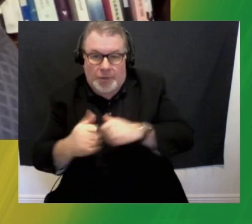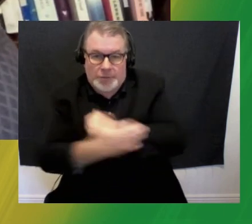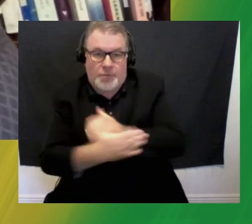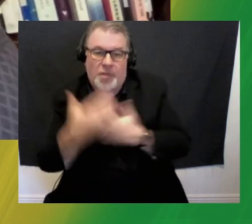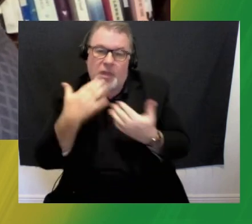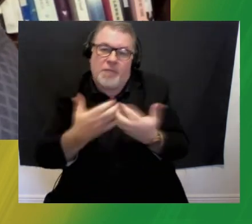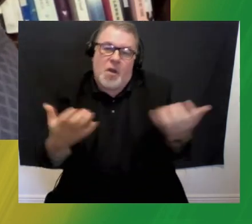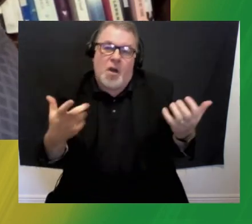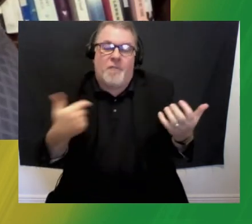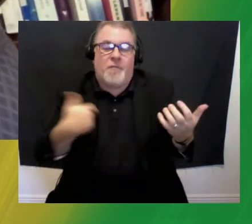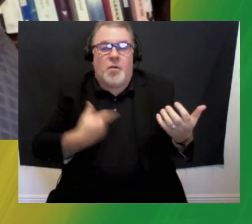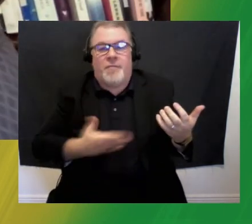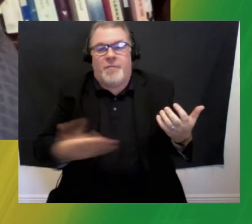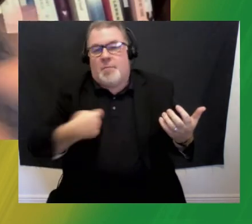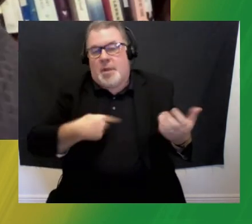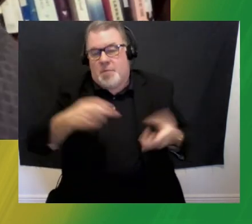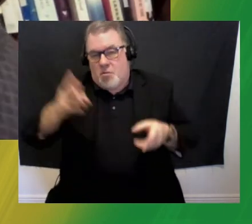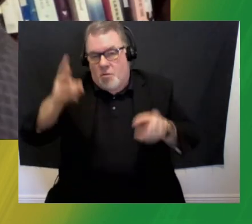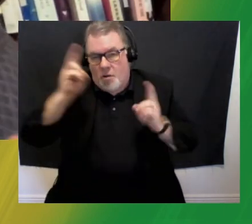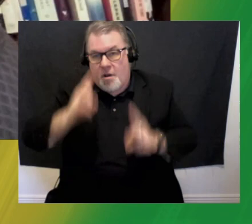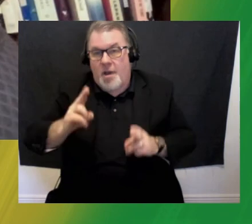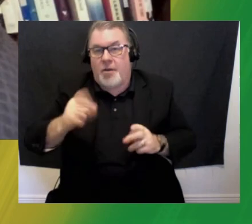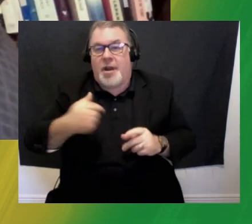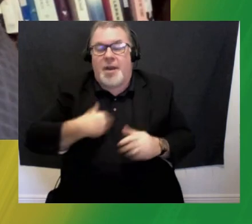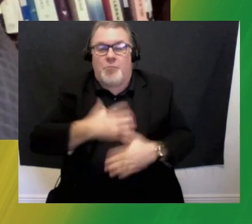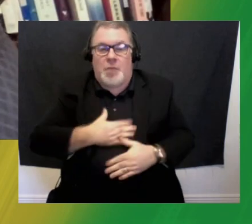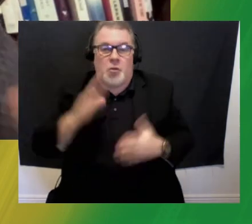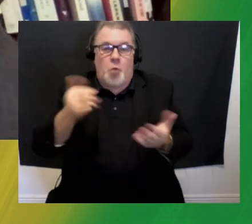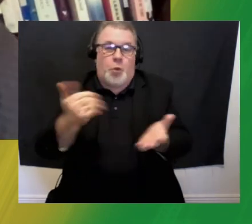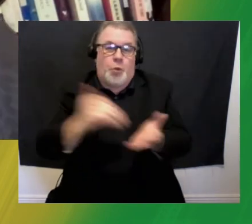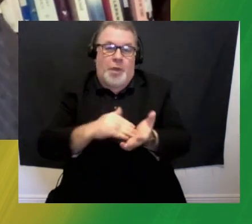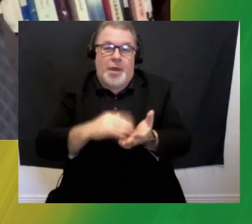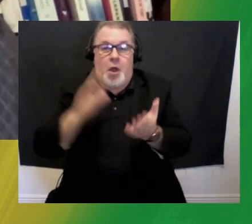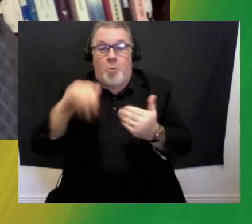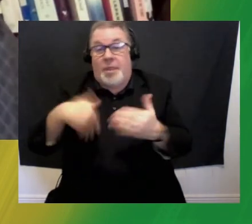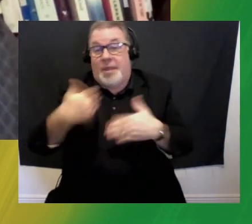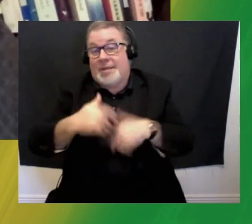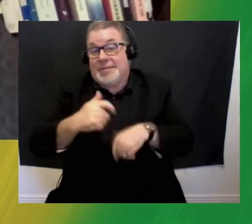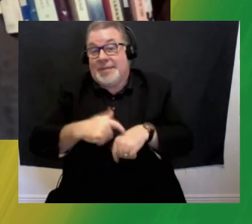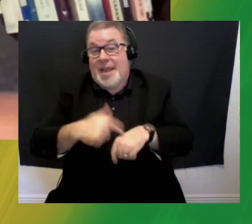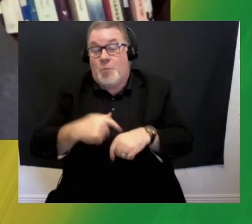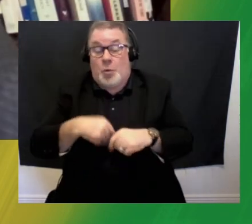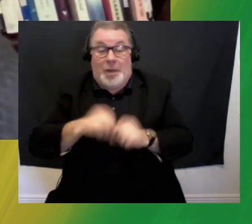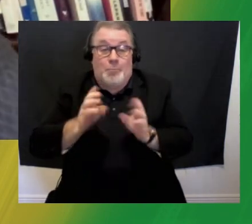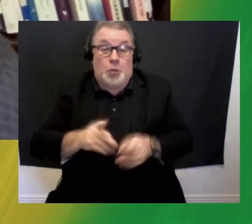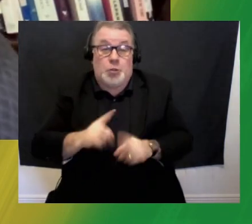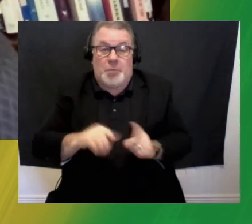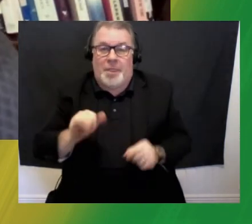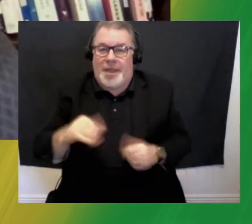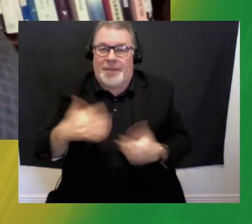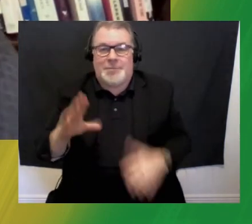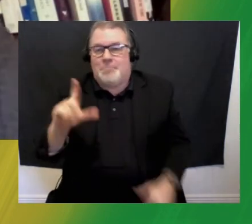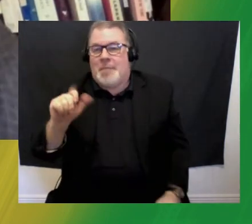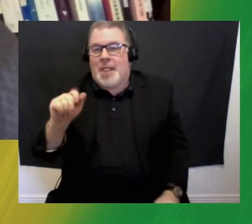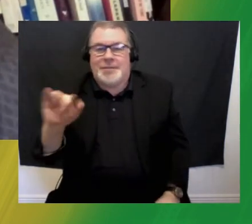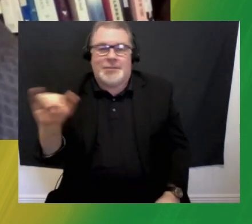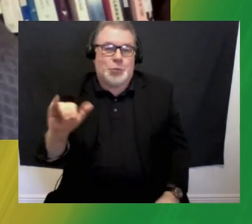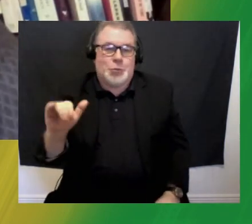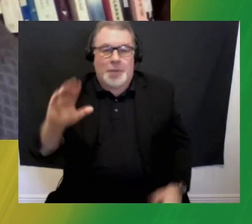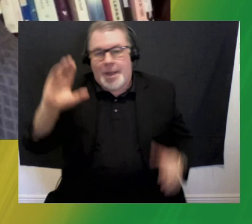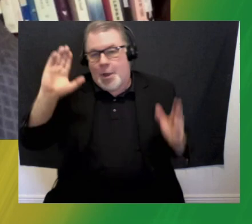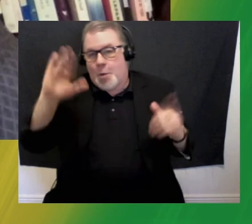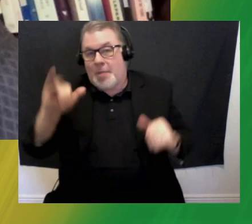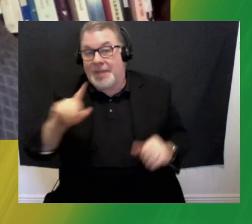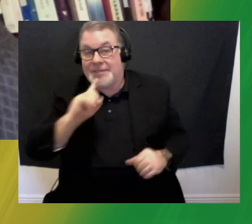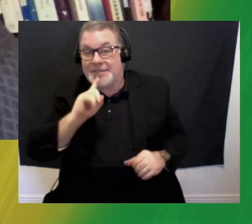for having me. It has been an honor and a pleasure. I hope we can do it again. I hope the next time we can do it in person, but this has been a blast as well. I hope this has actually